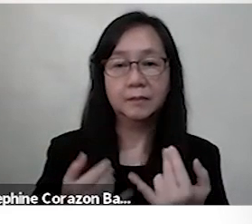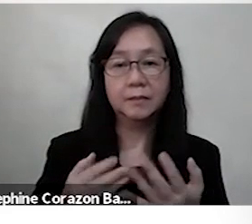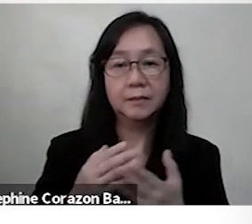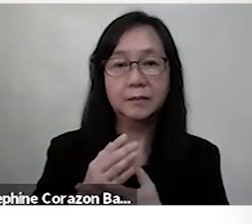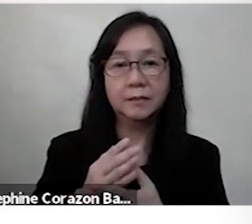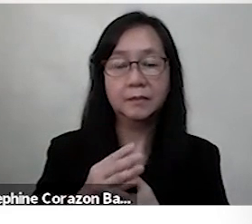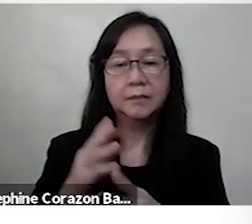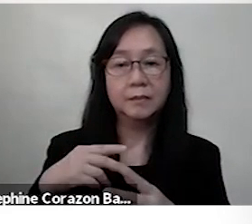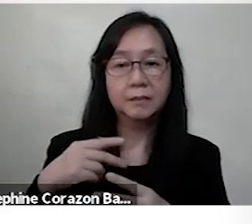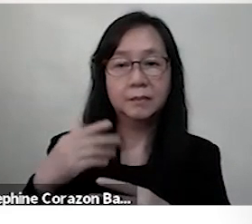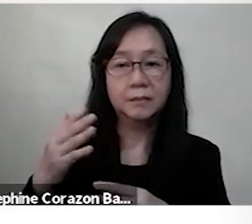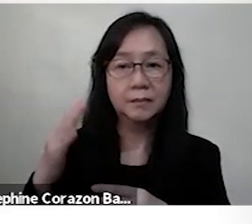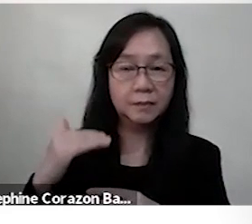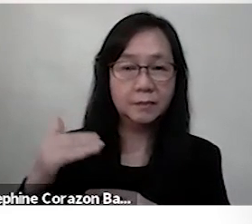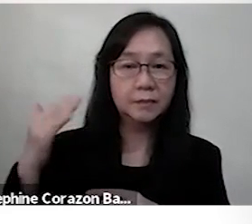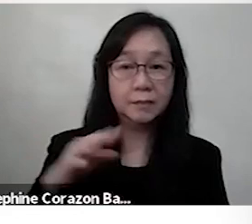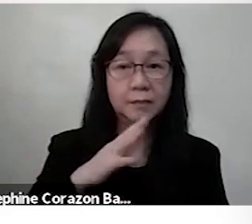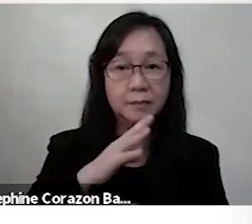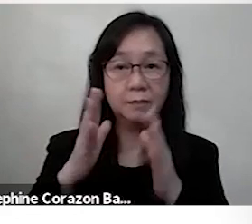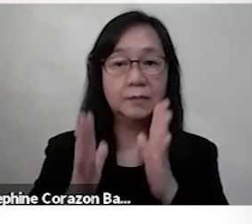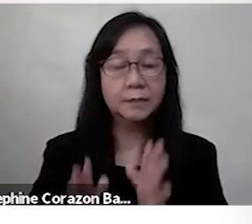report CRC engage